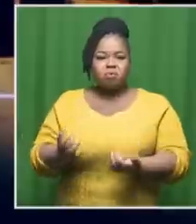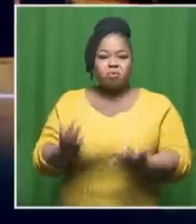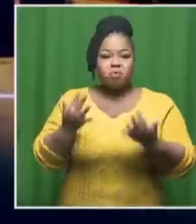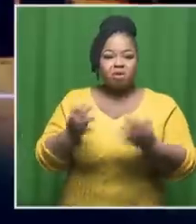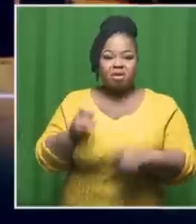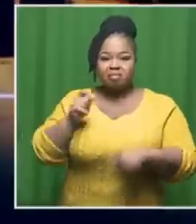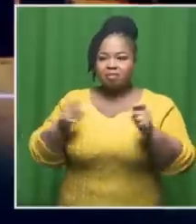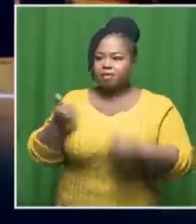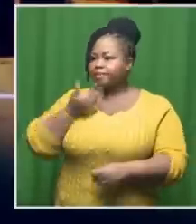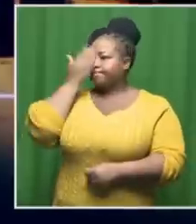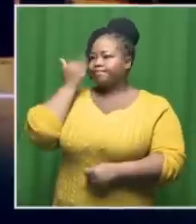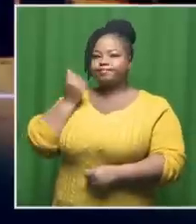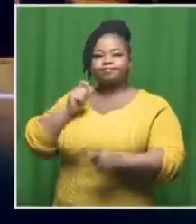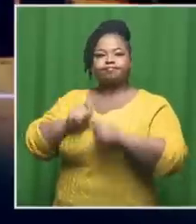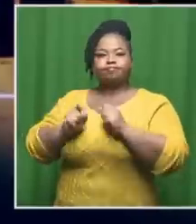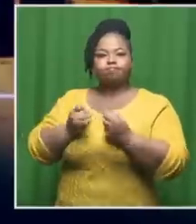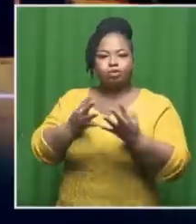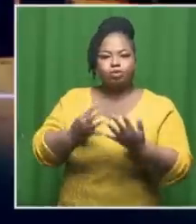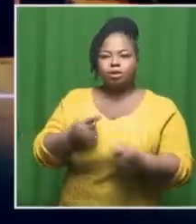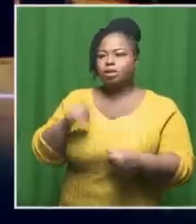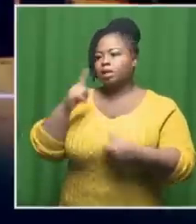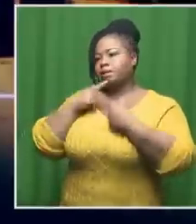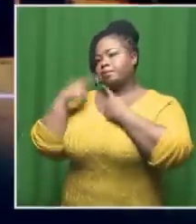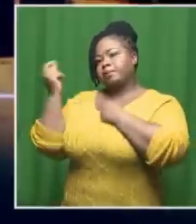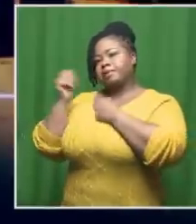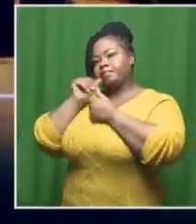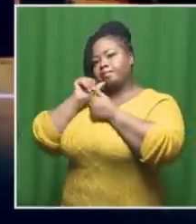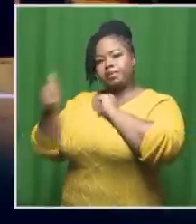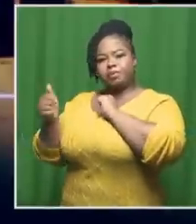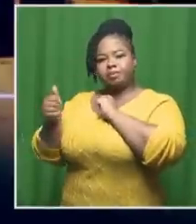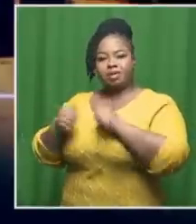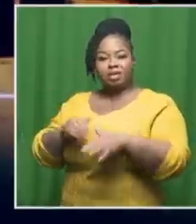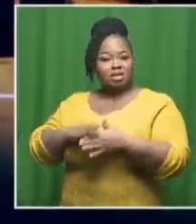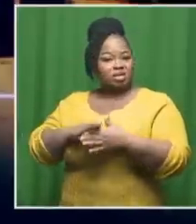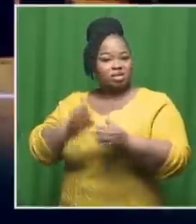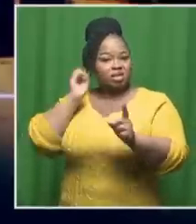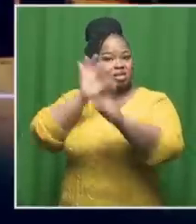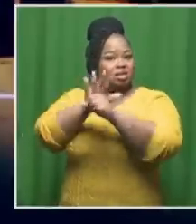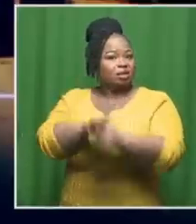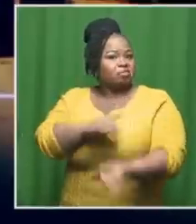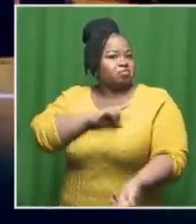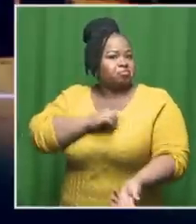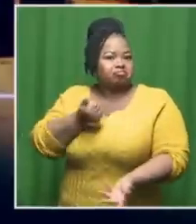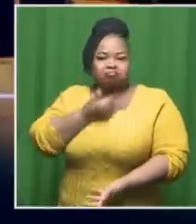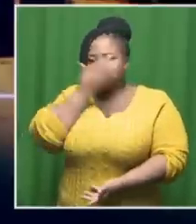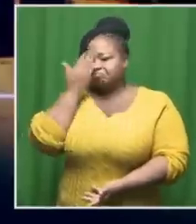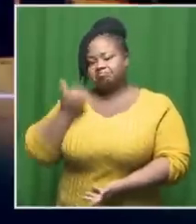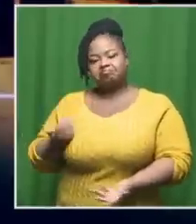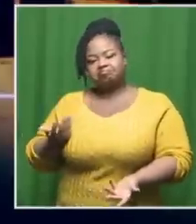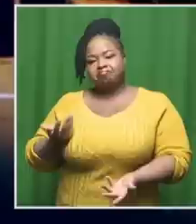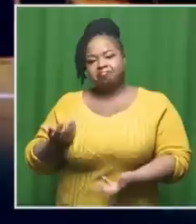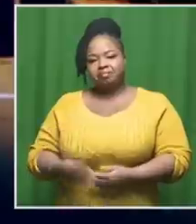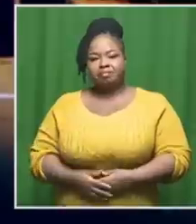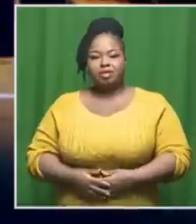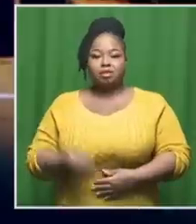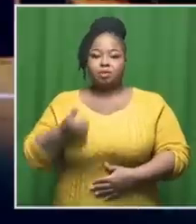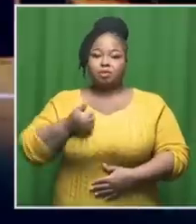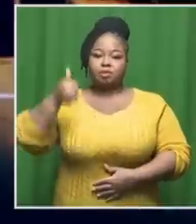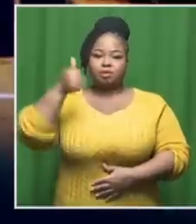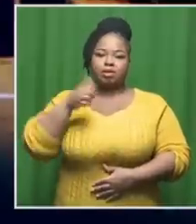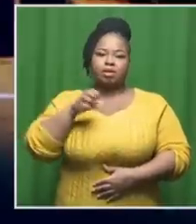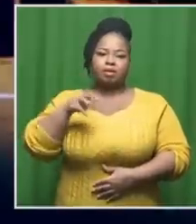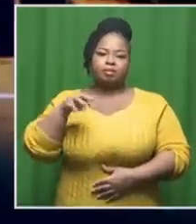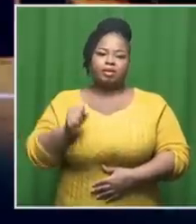of unknown arsonists who then fled the scene. The motive for the attack on the trucks remains unknown. Authorities and